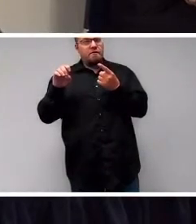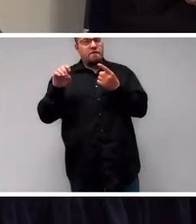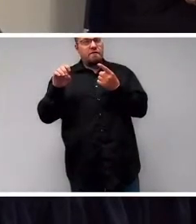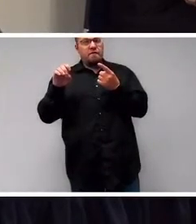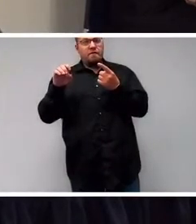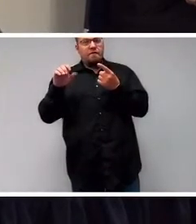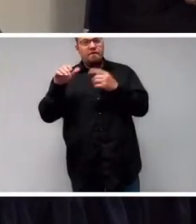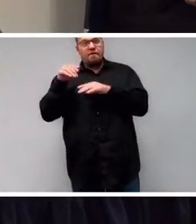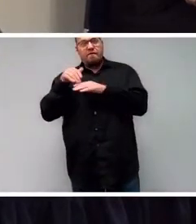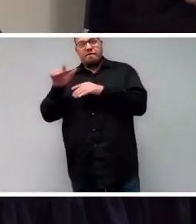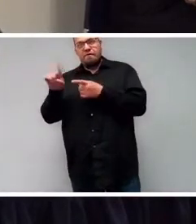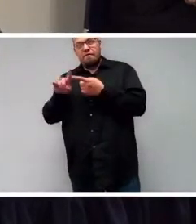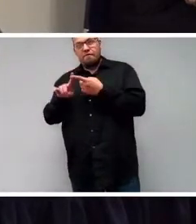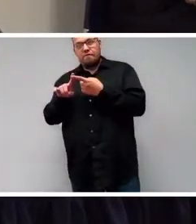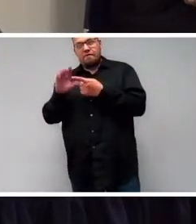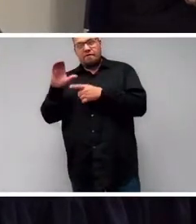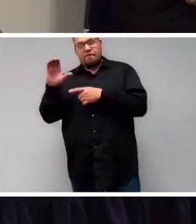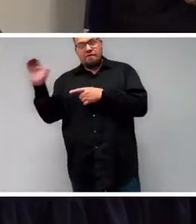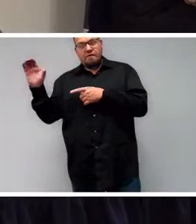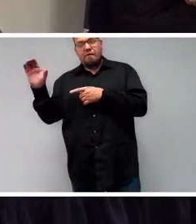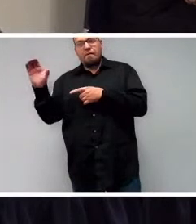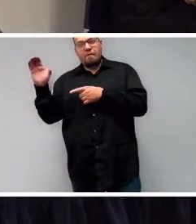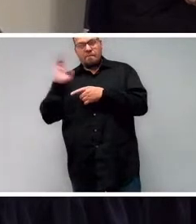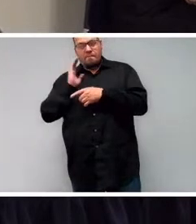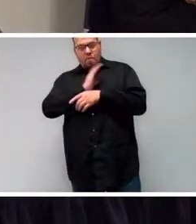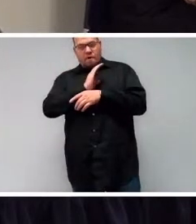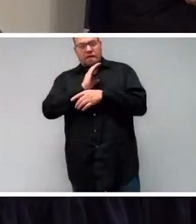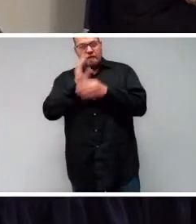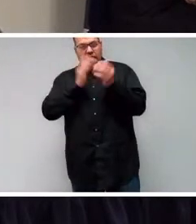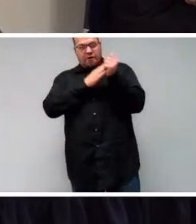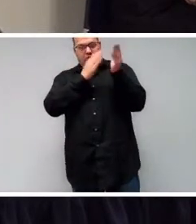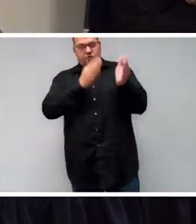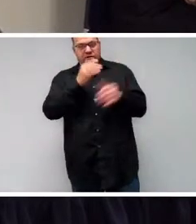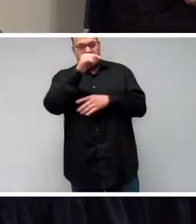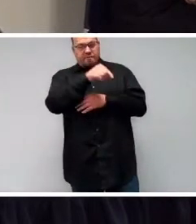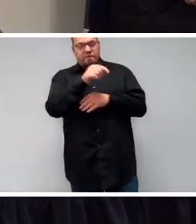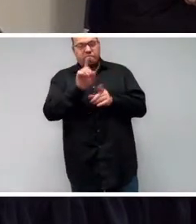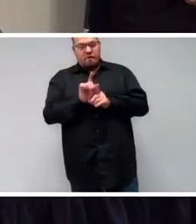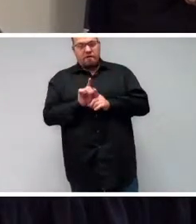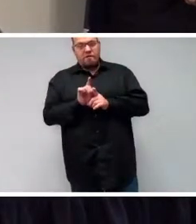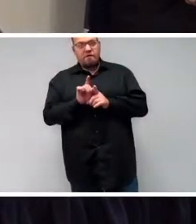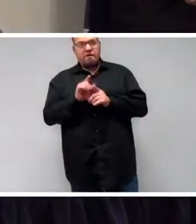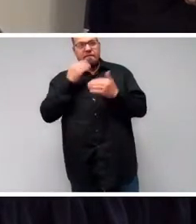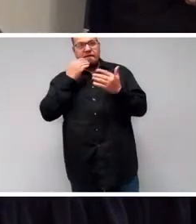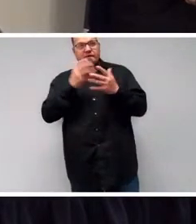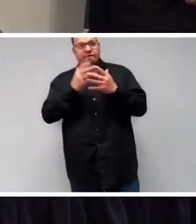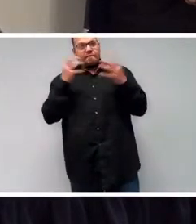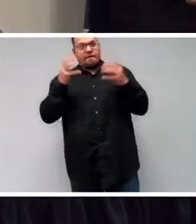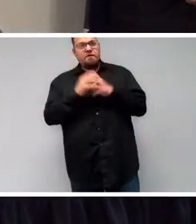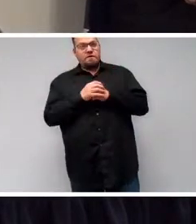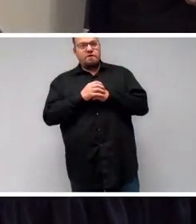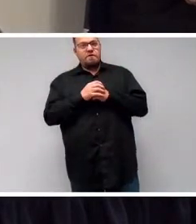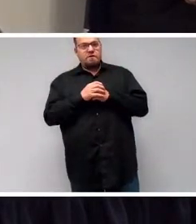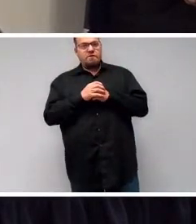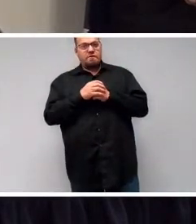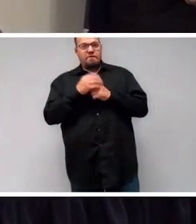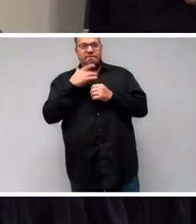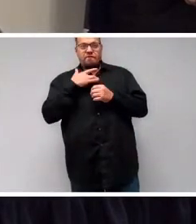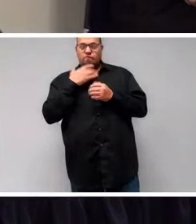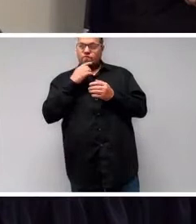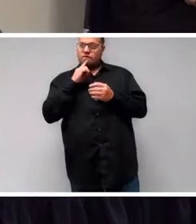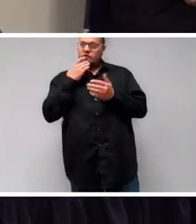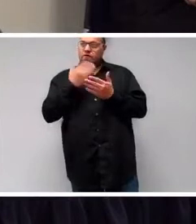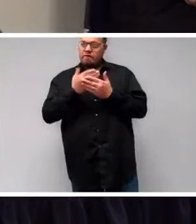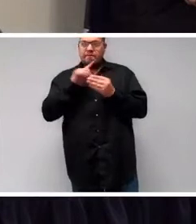to Paul, to CC board leadership as well on that. But I think, thank you very much. I feel really good about this